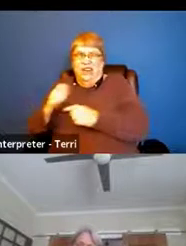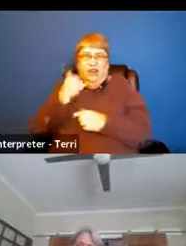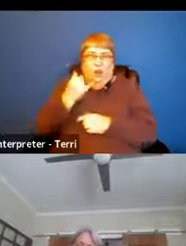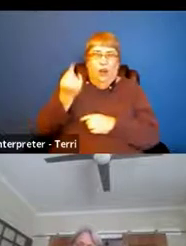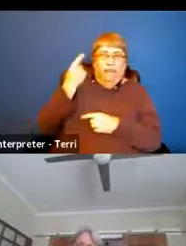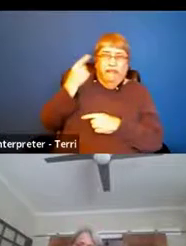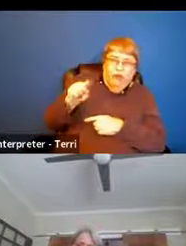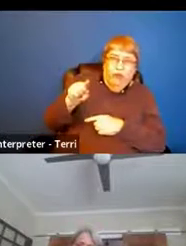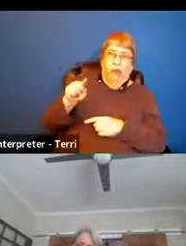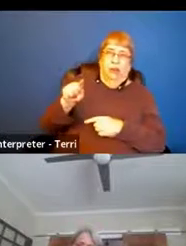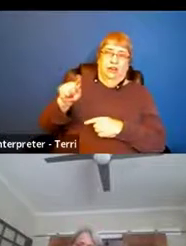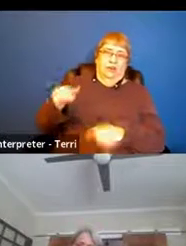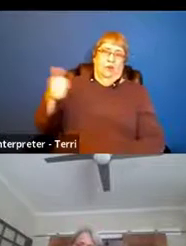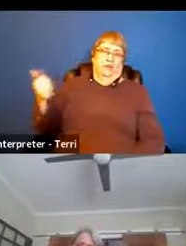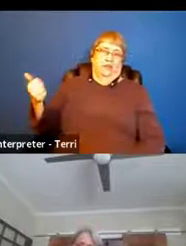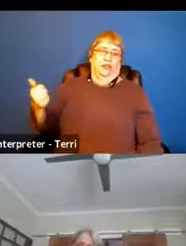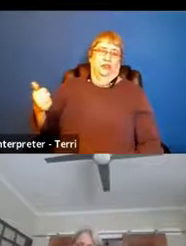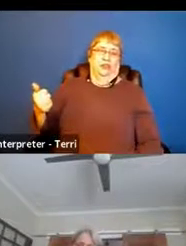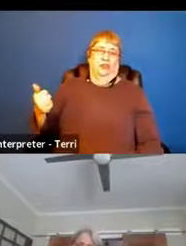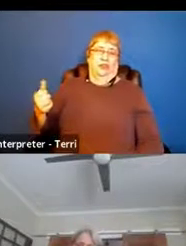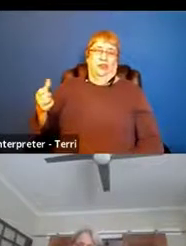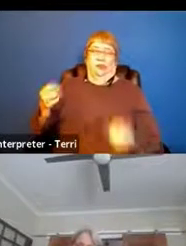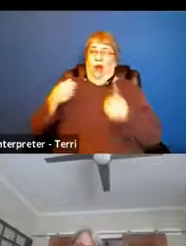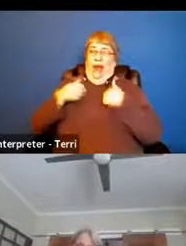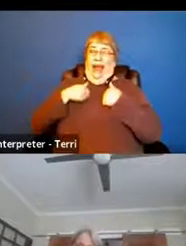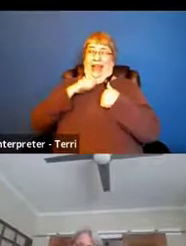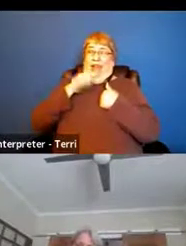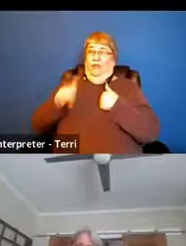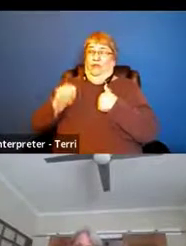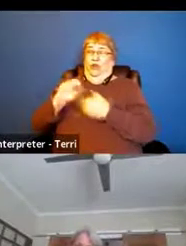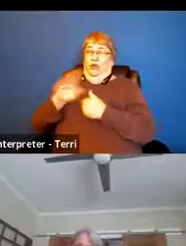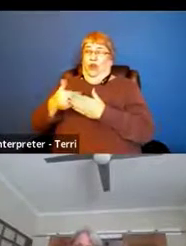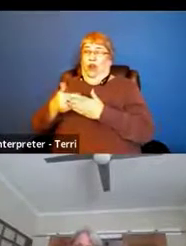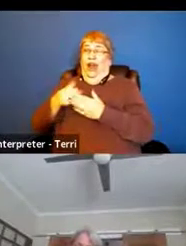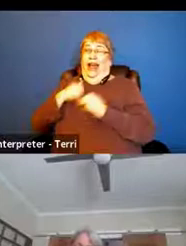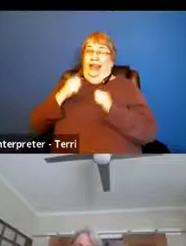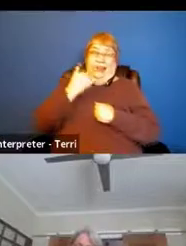they don't have to feel like they are personally in crisis to get that support that they're needing also.